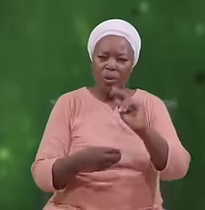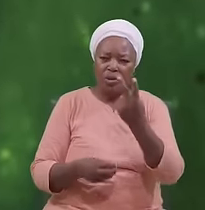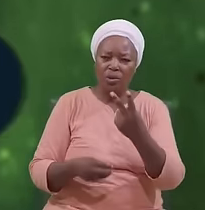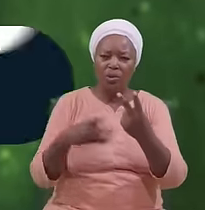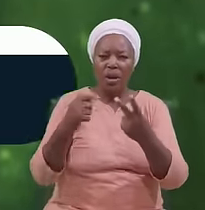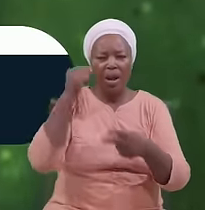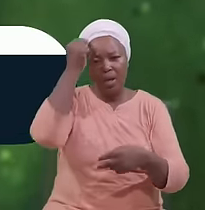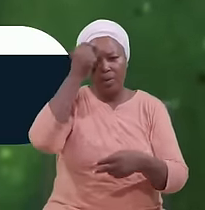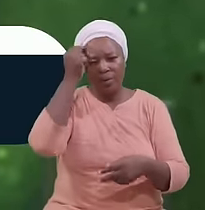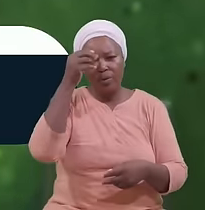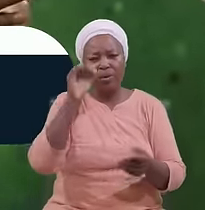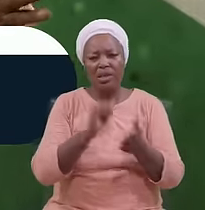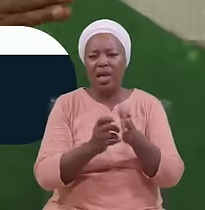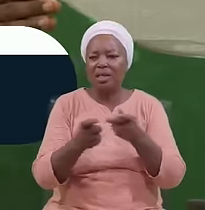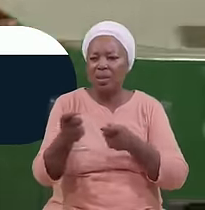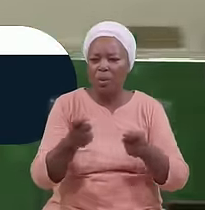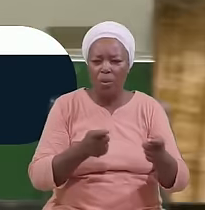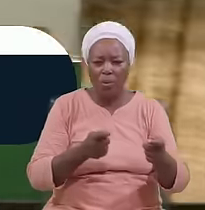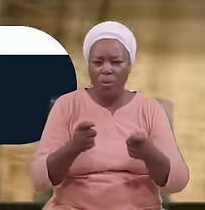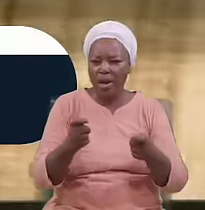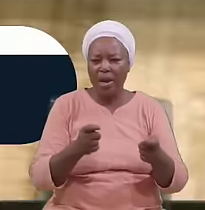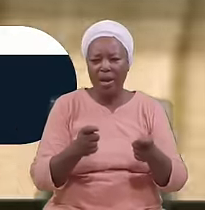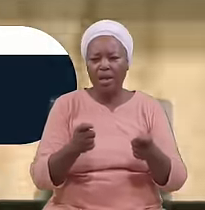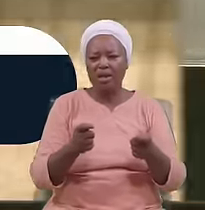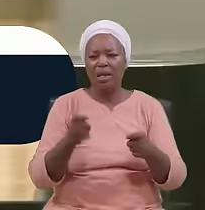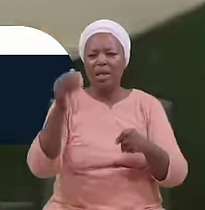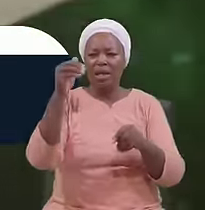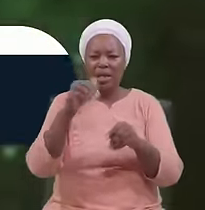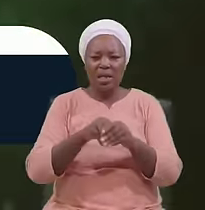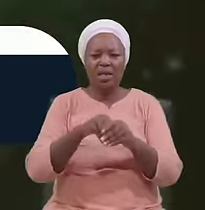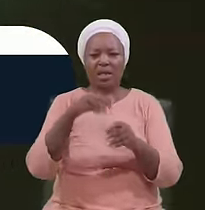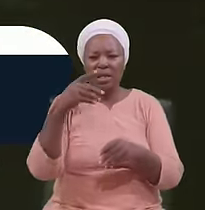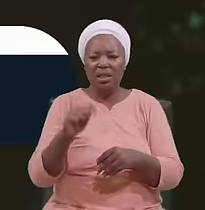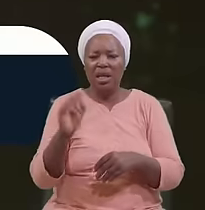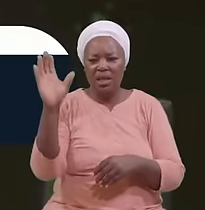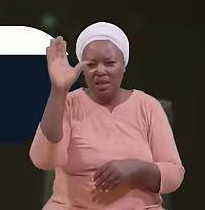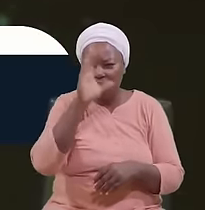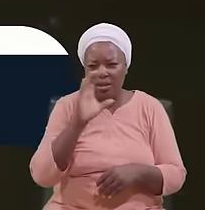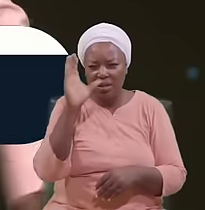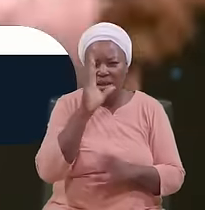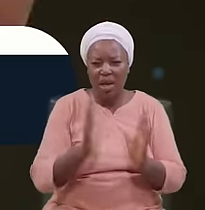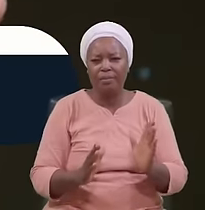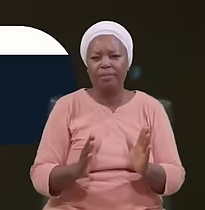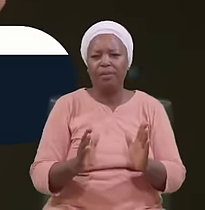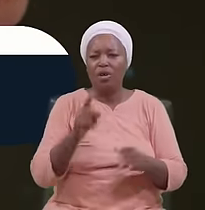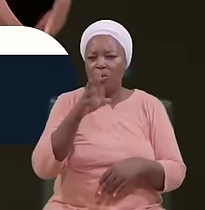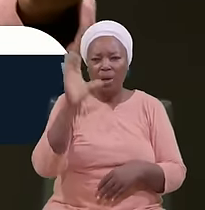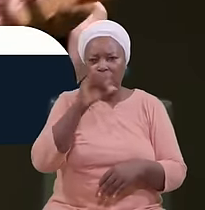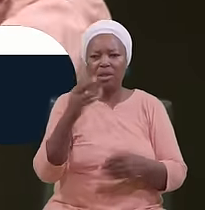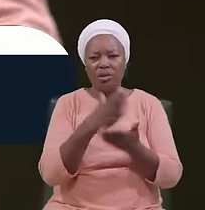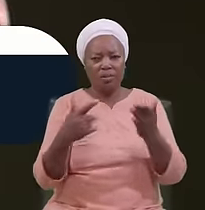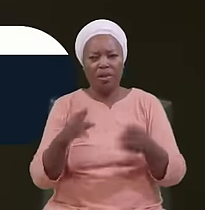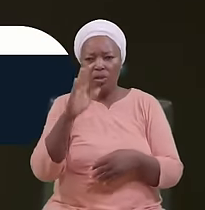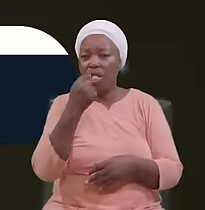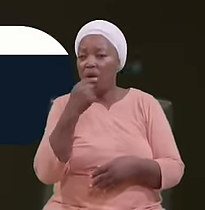that rule or reign in the seeker. You're seeking something. That your tongue